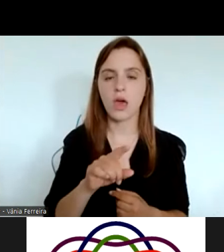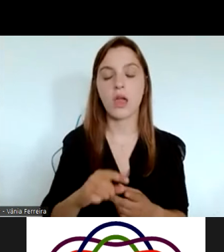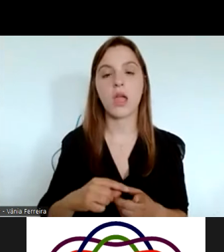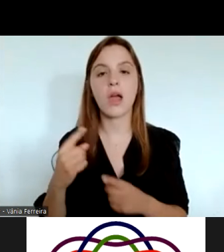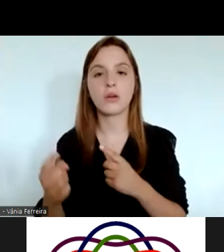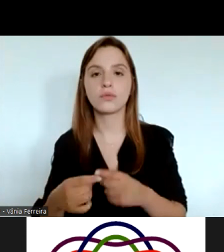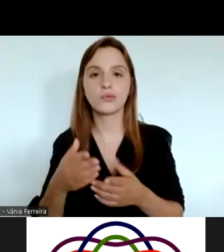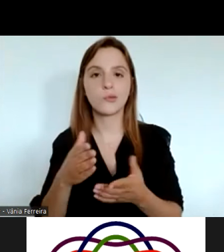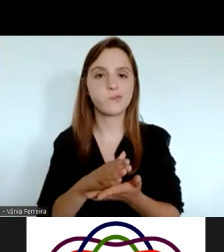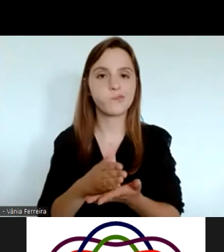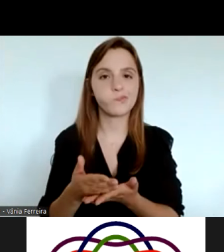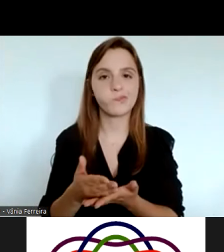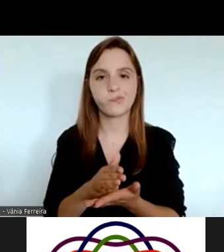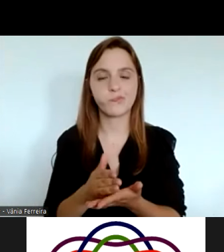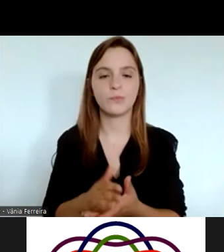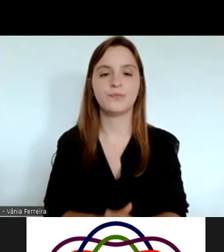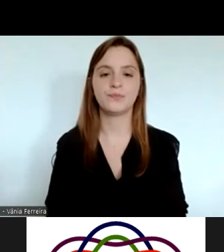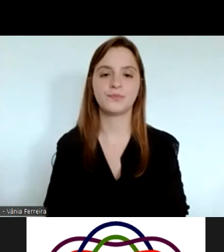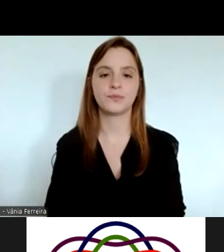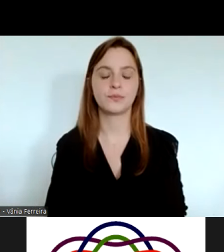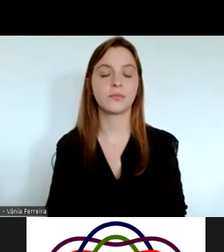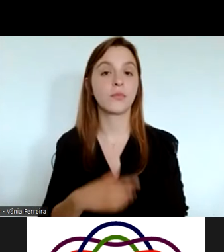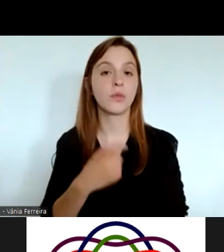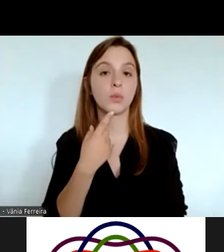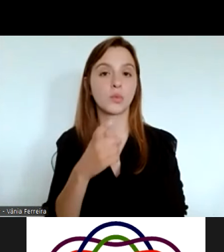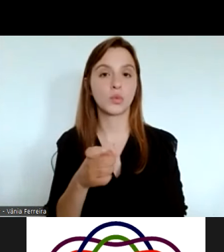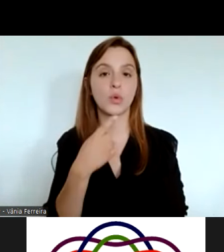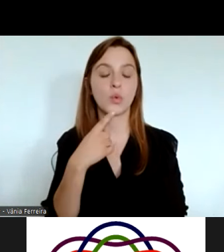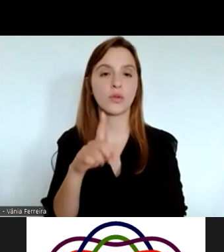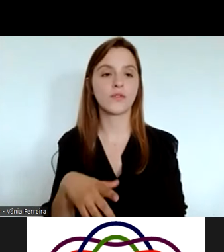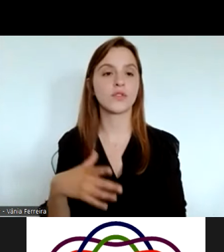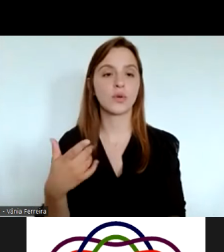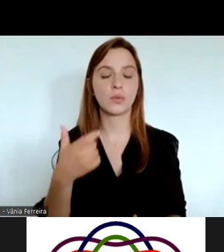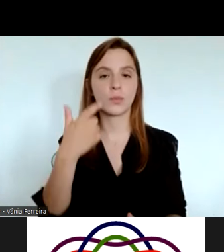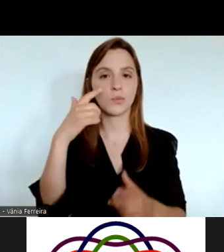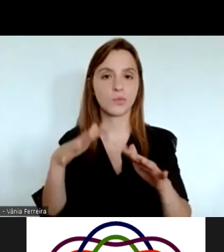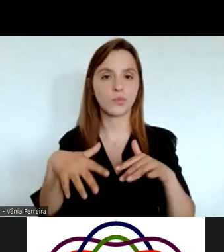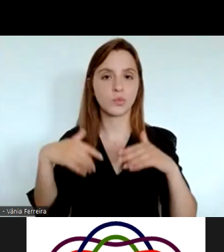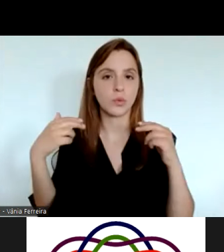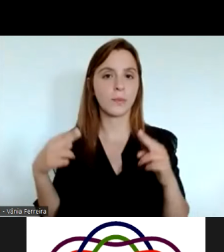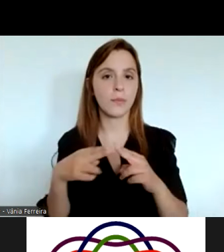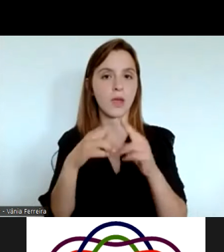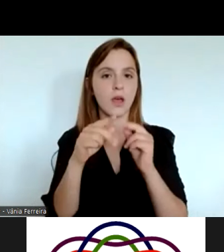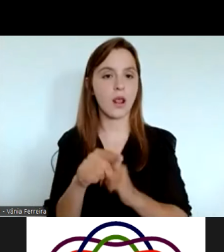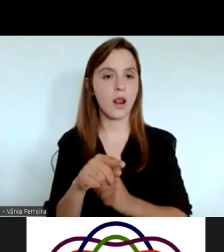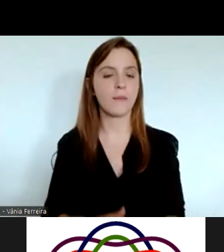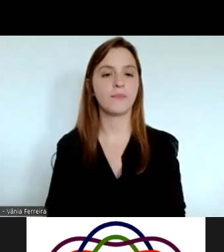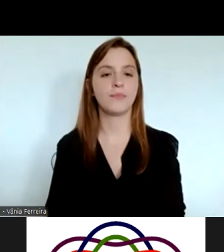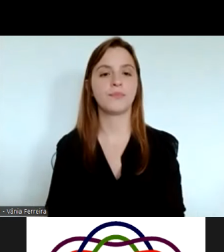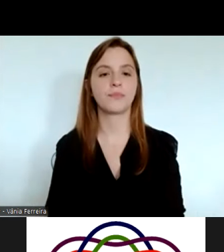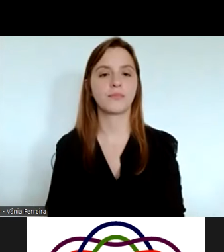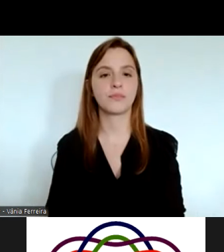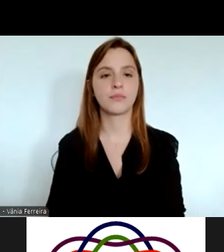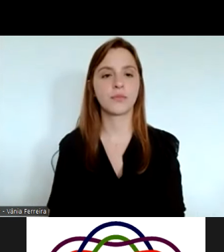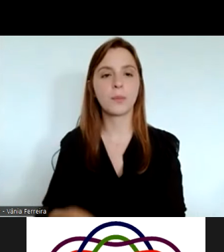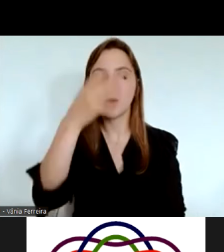unsure. Then I'm going to ask again the audience in Paris. So what do you think,